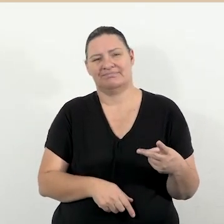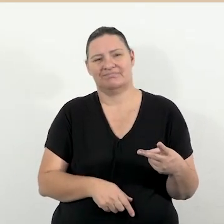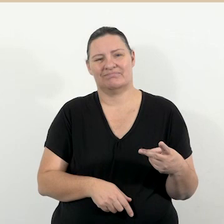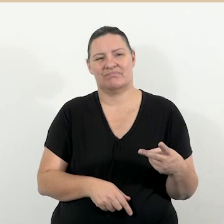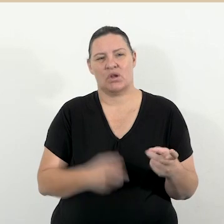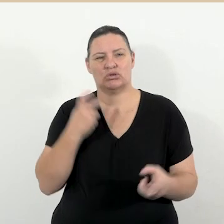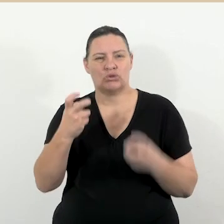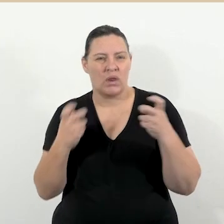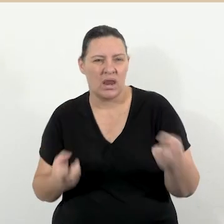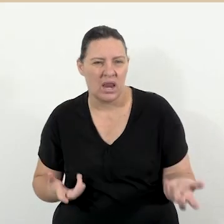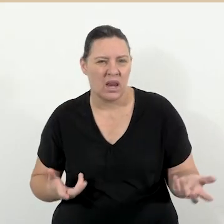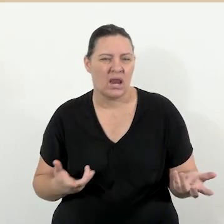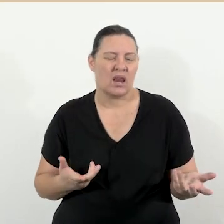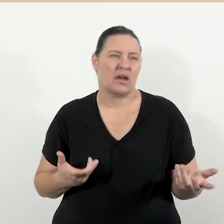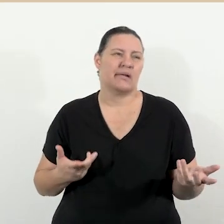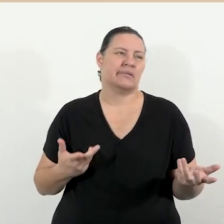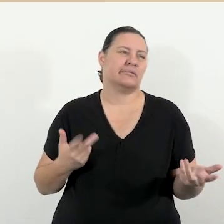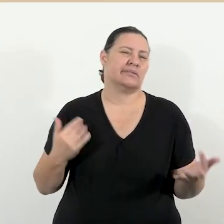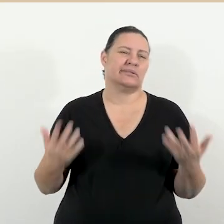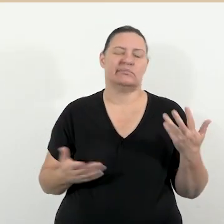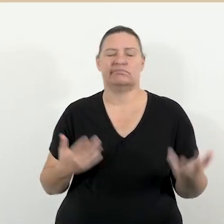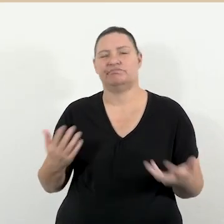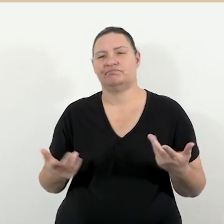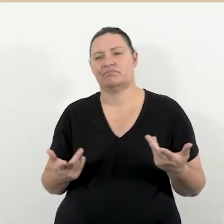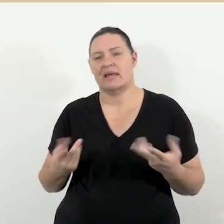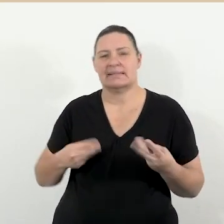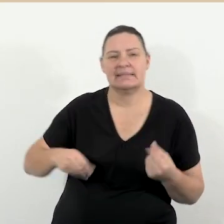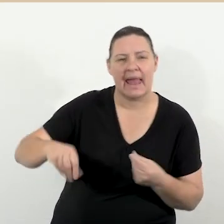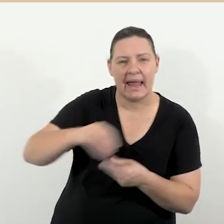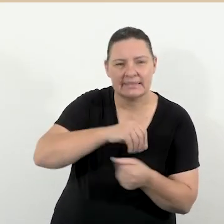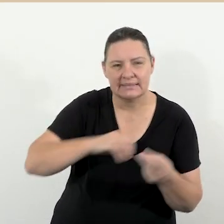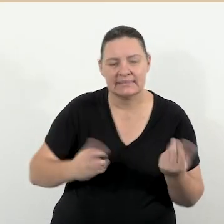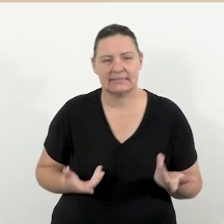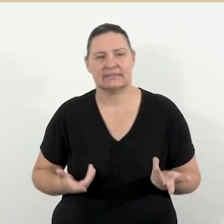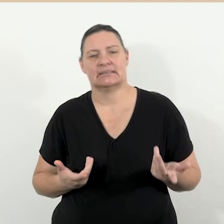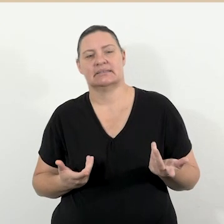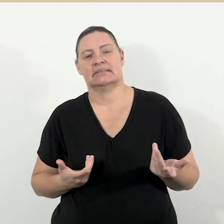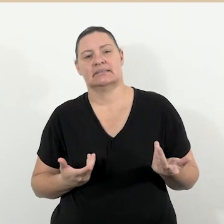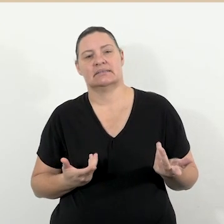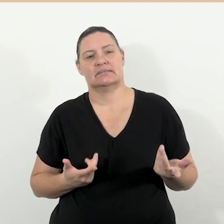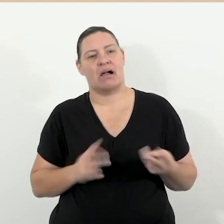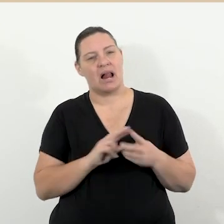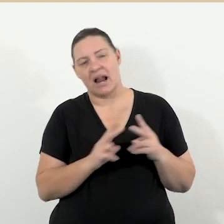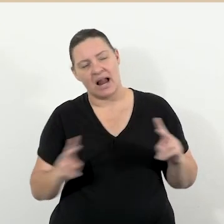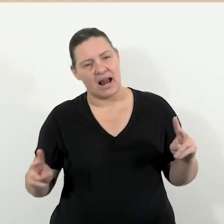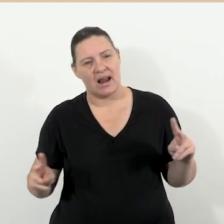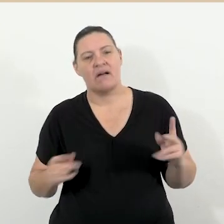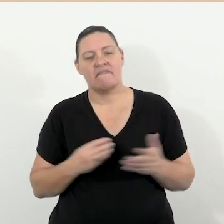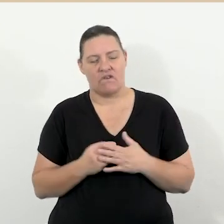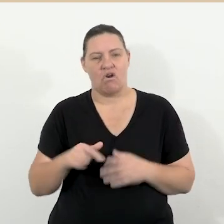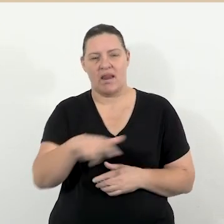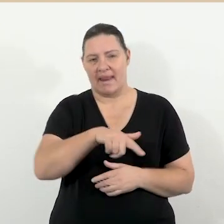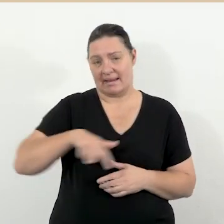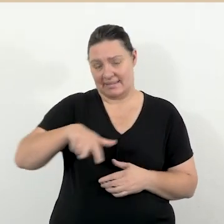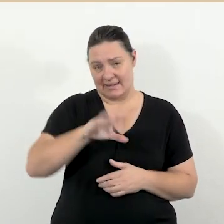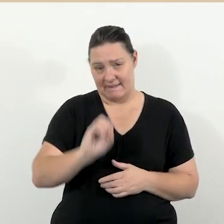all the stones that we find, as well as the sand, all the part of